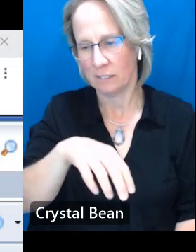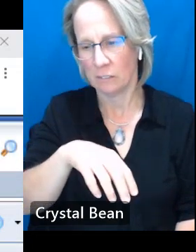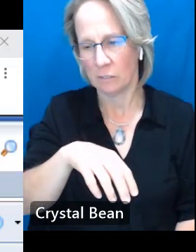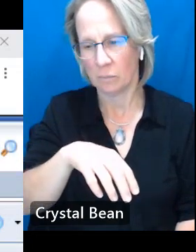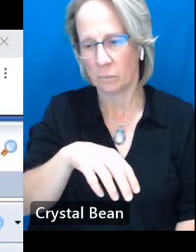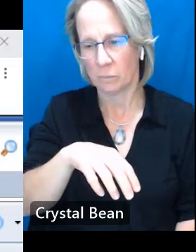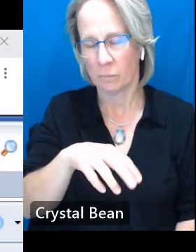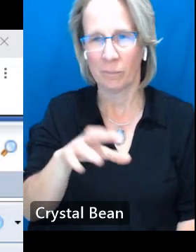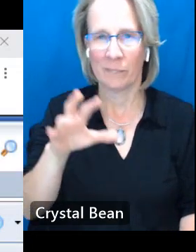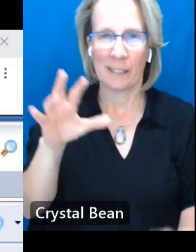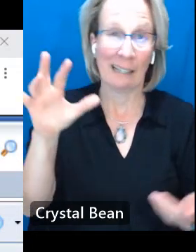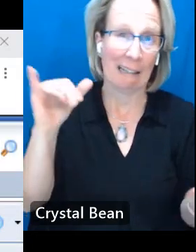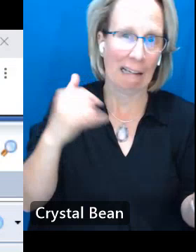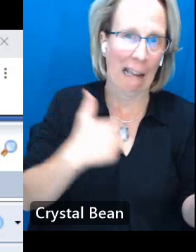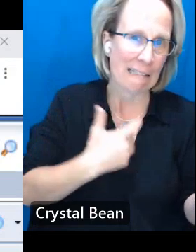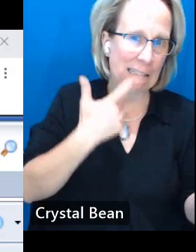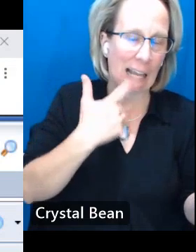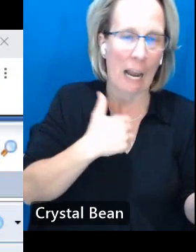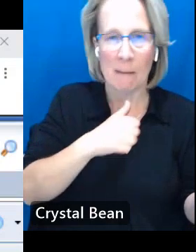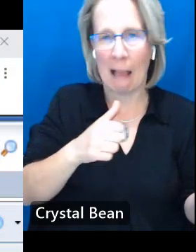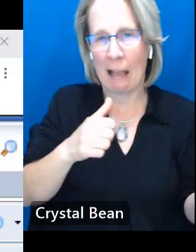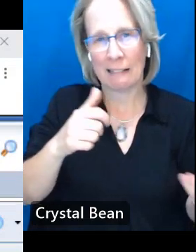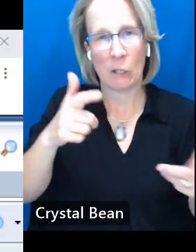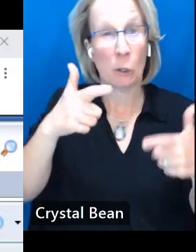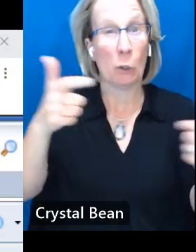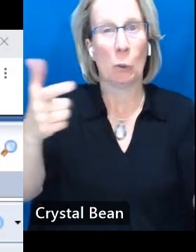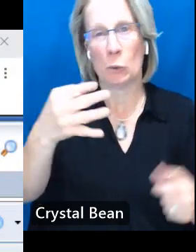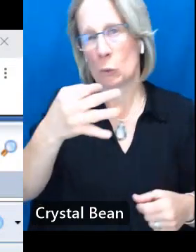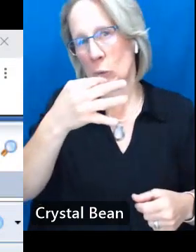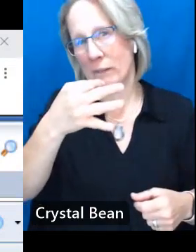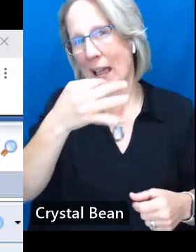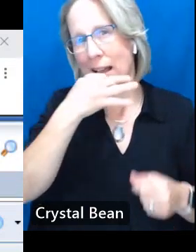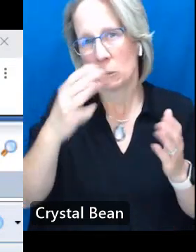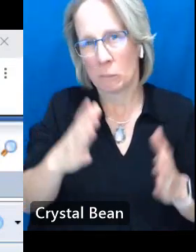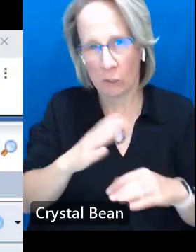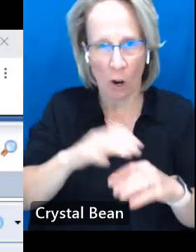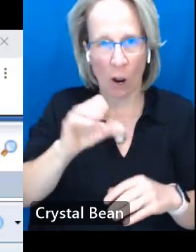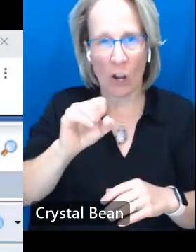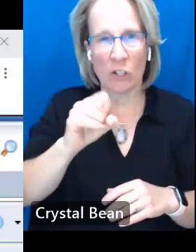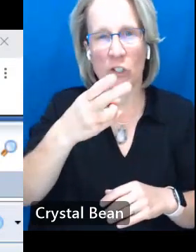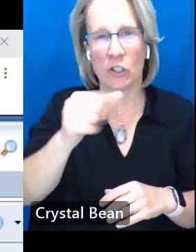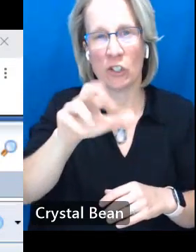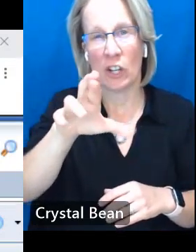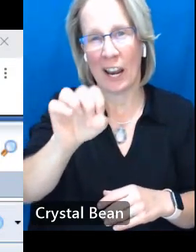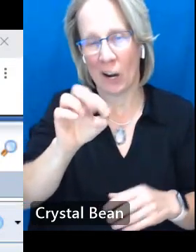huge expert on share reports there. So glad. Thanks for the assist.